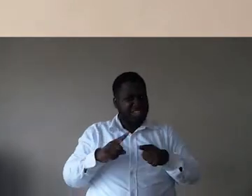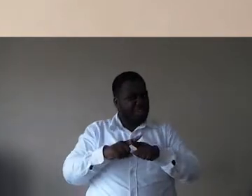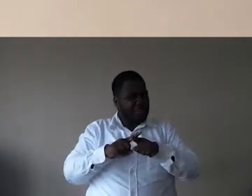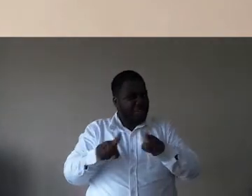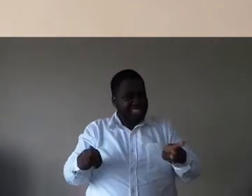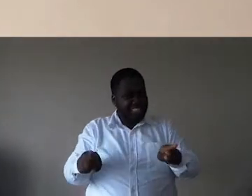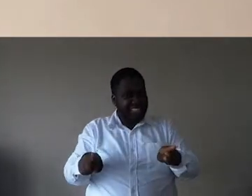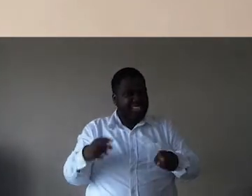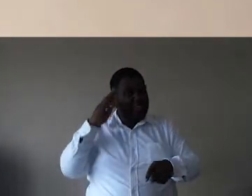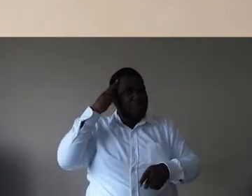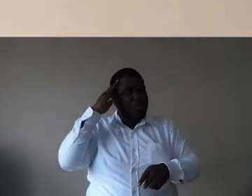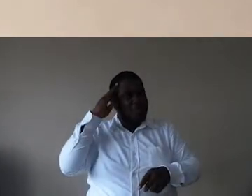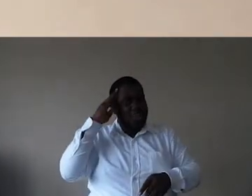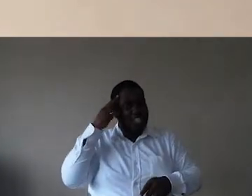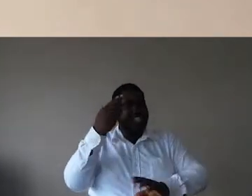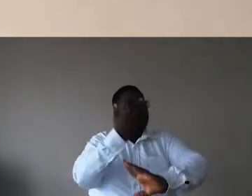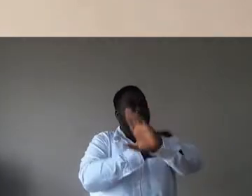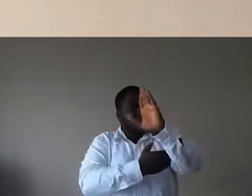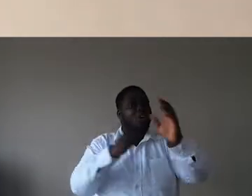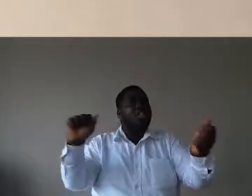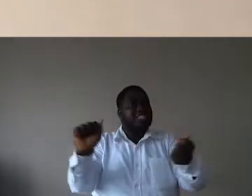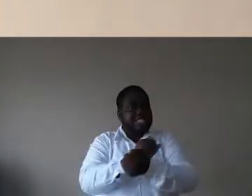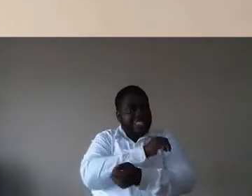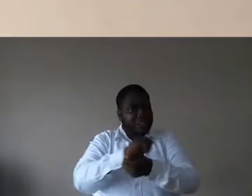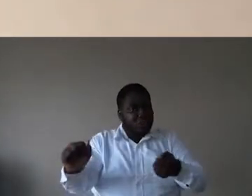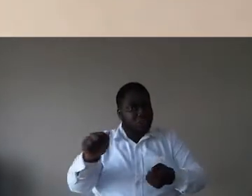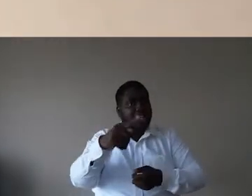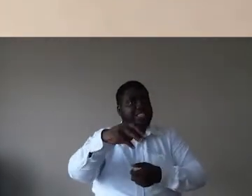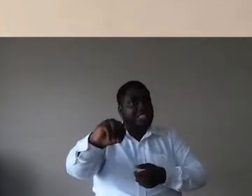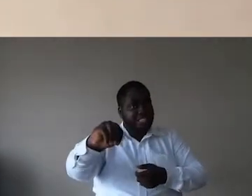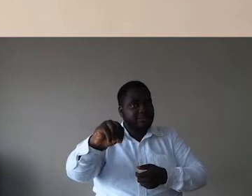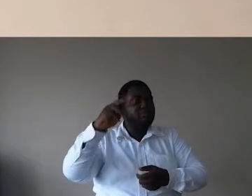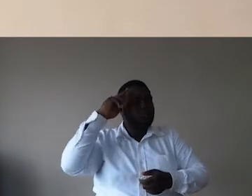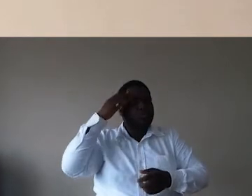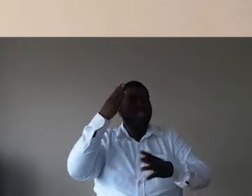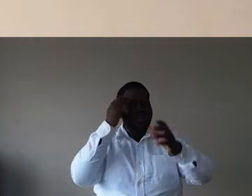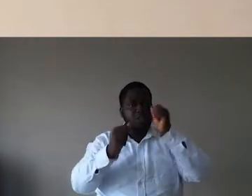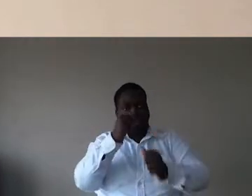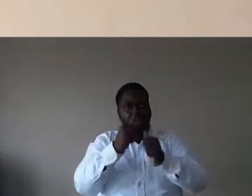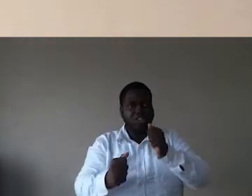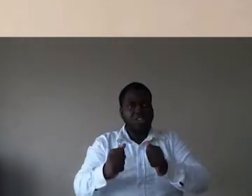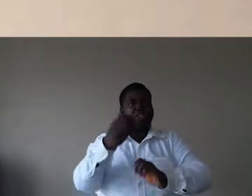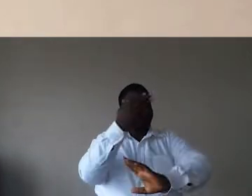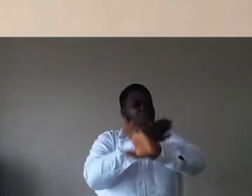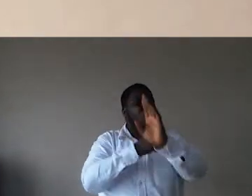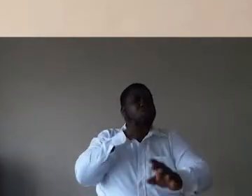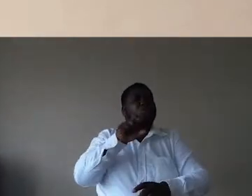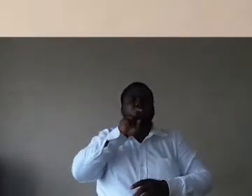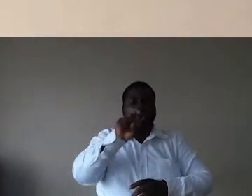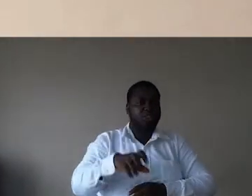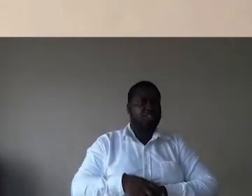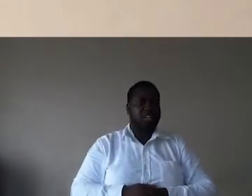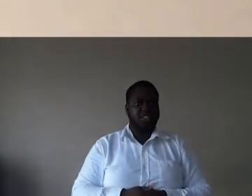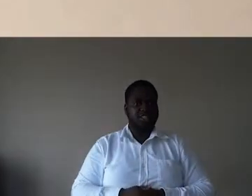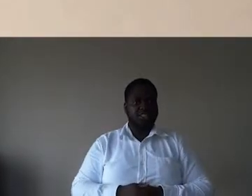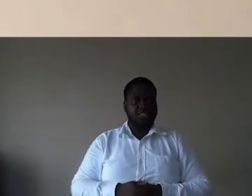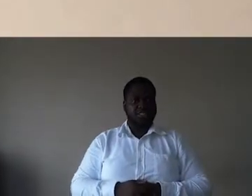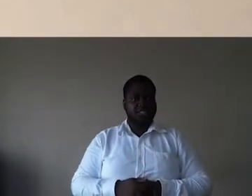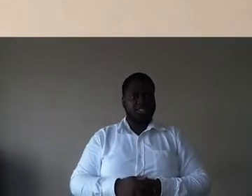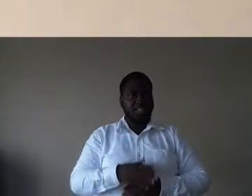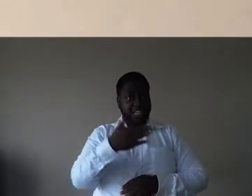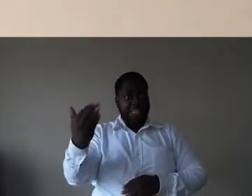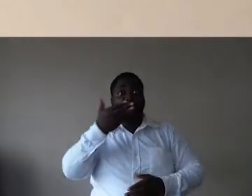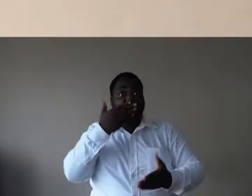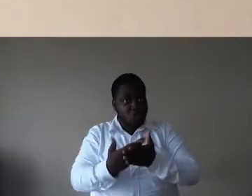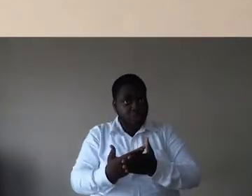heaven. Why? Because they offered strange fire before the Lord. Possibly that is what you are doing. God has